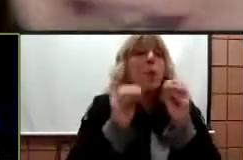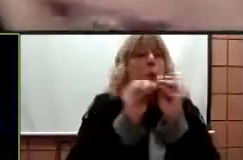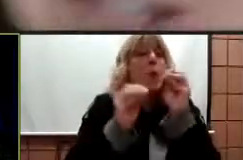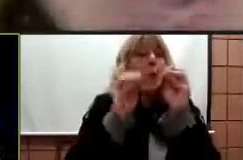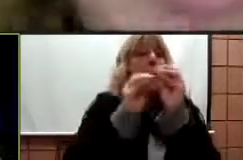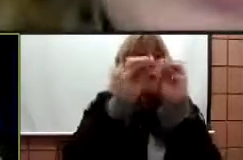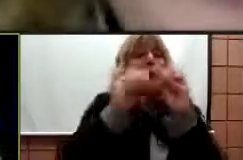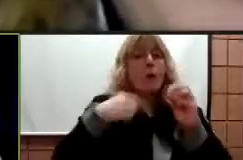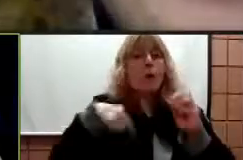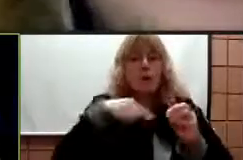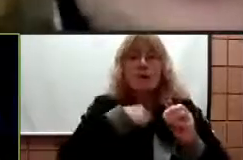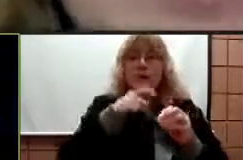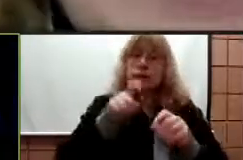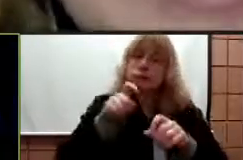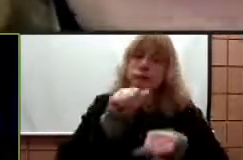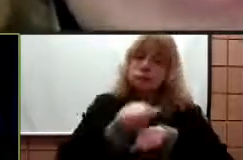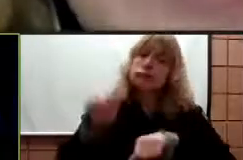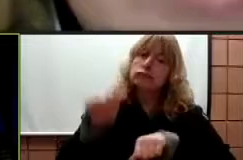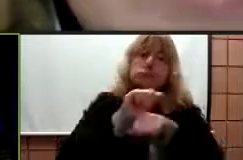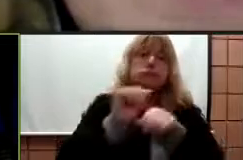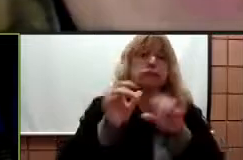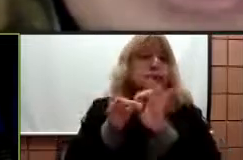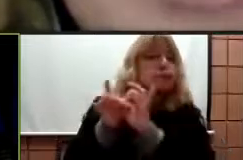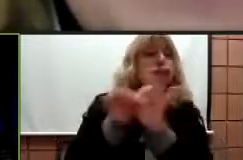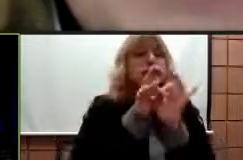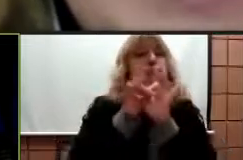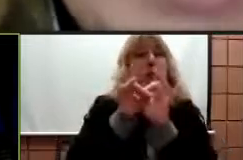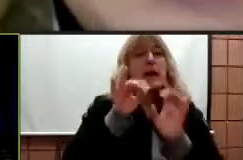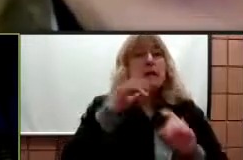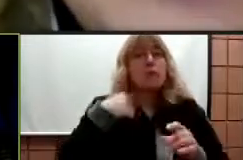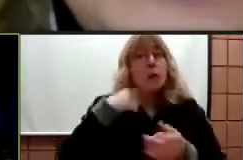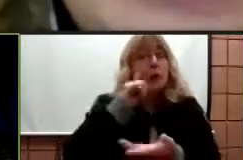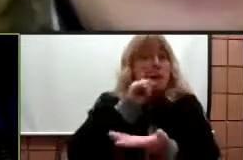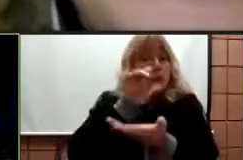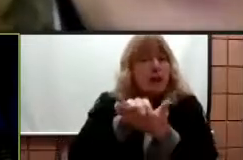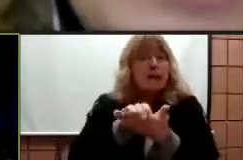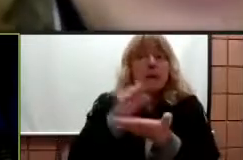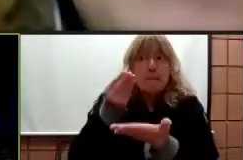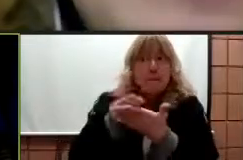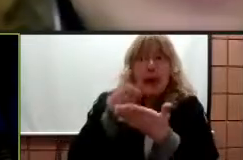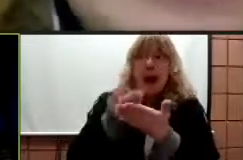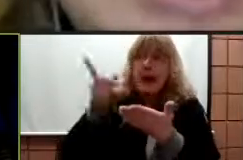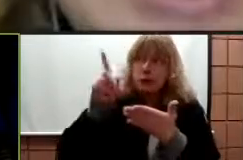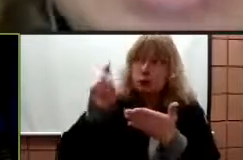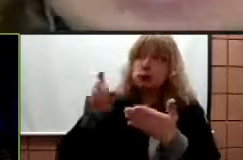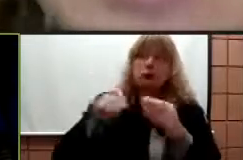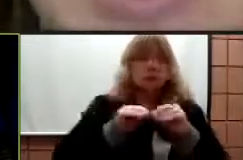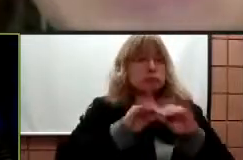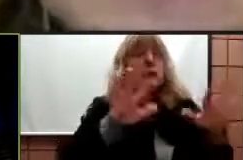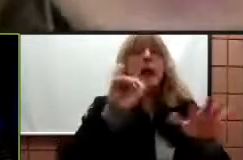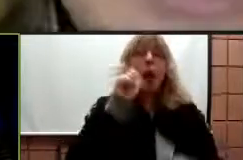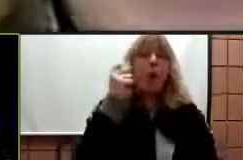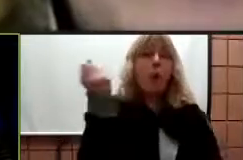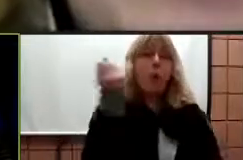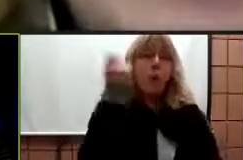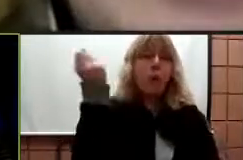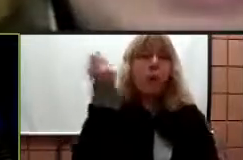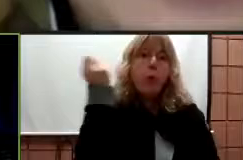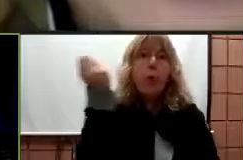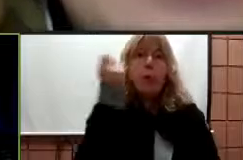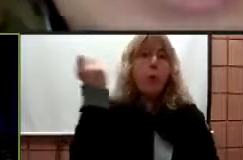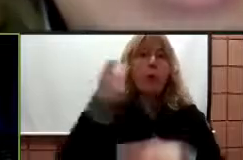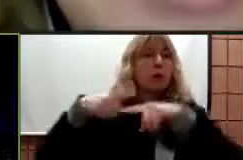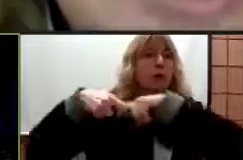if we believe that the money should be released. And so thank you for leading the